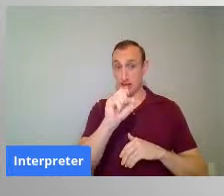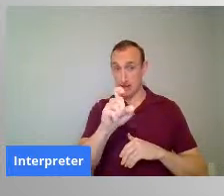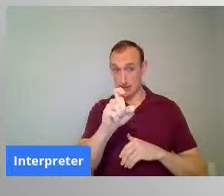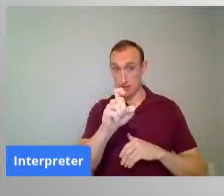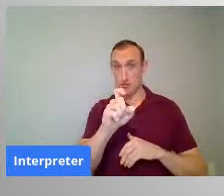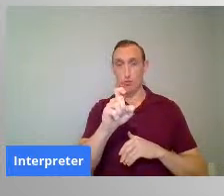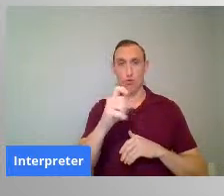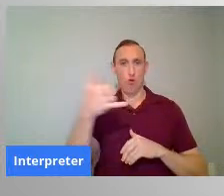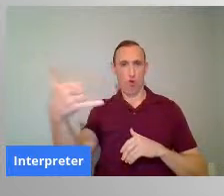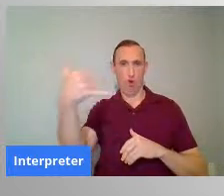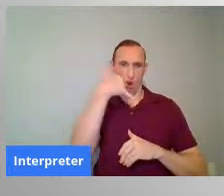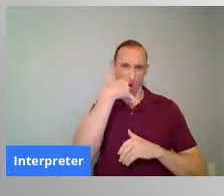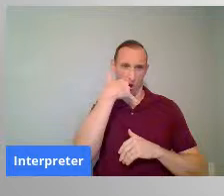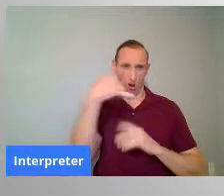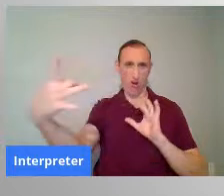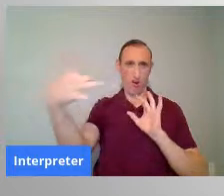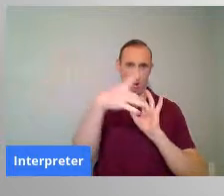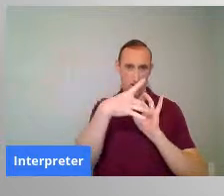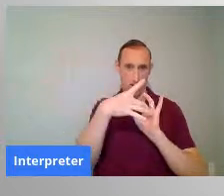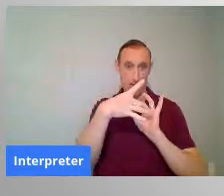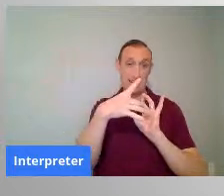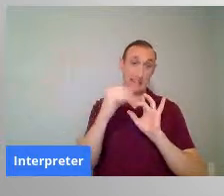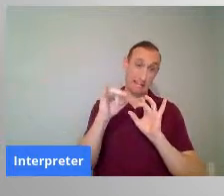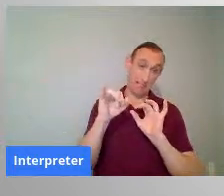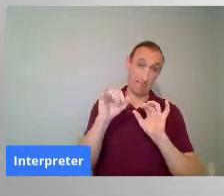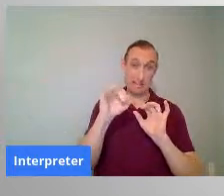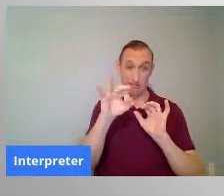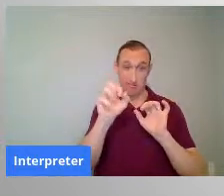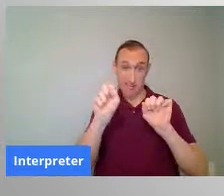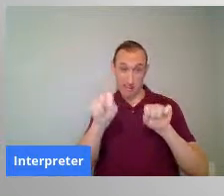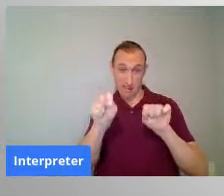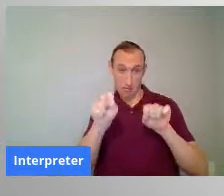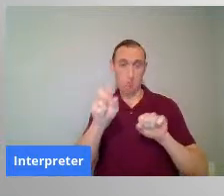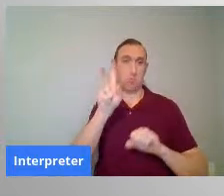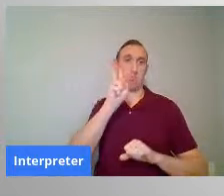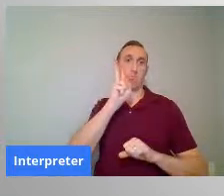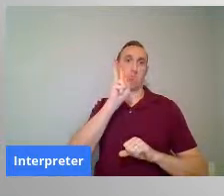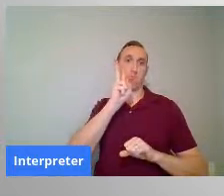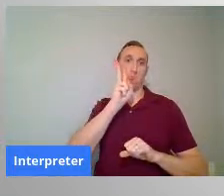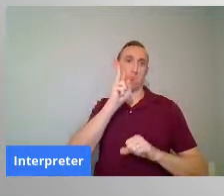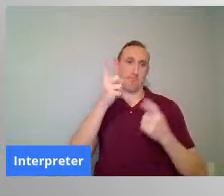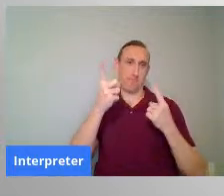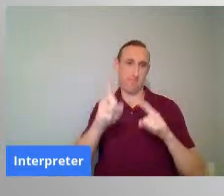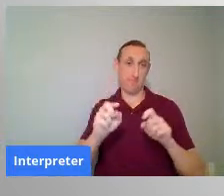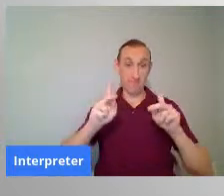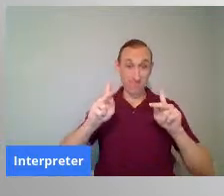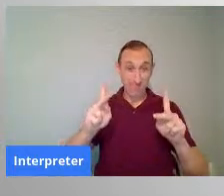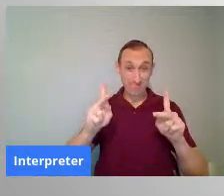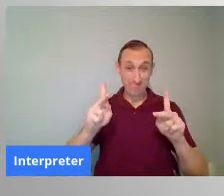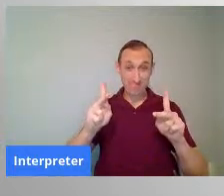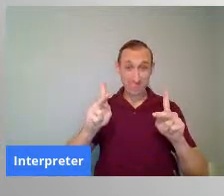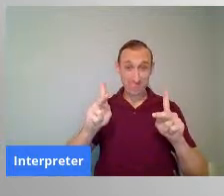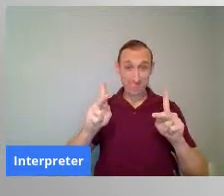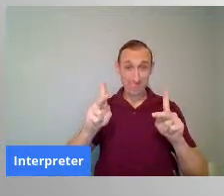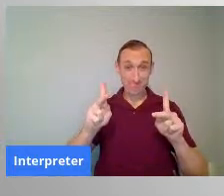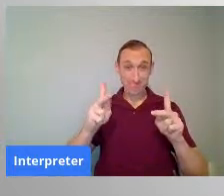call in if she's able to. All right.